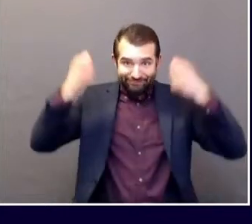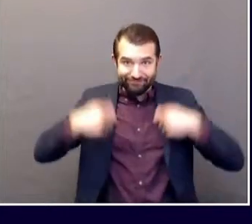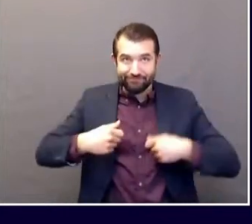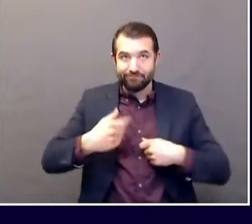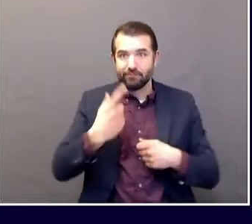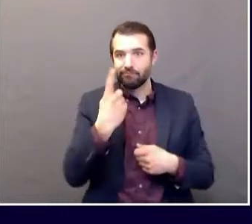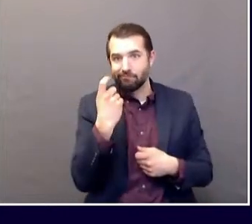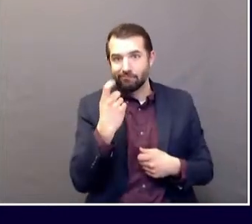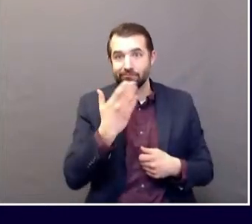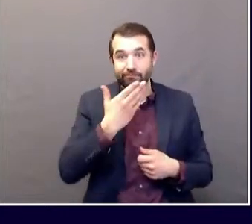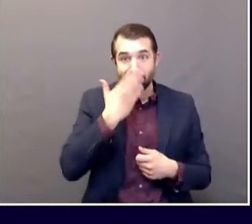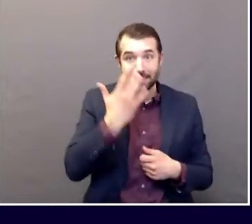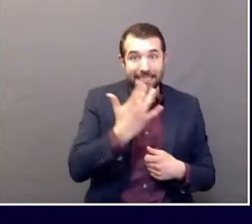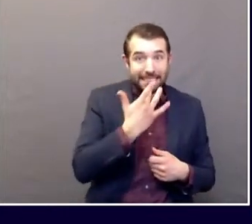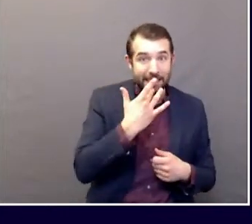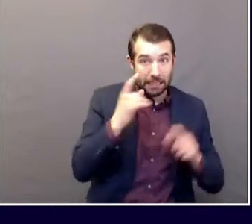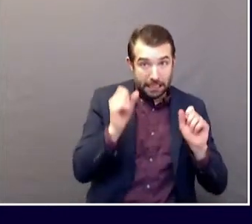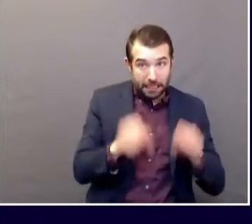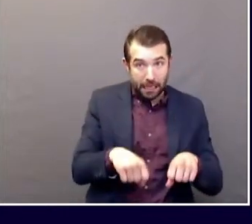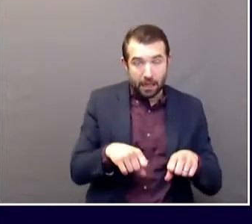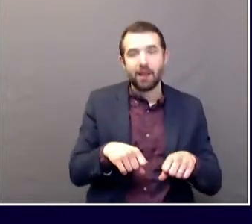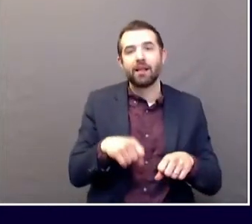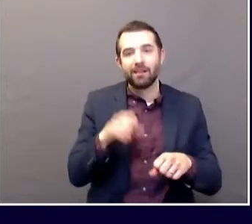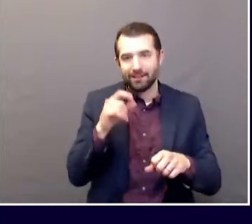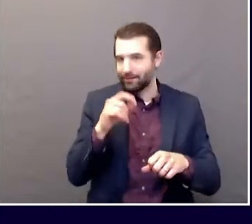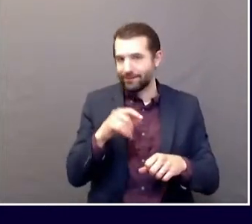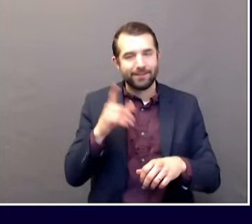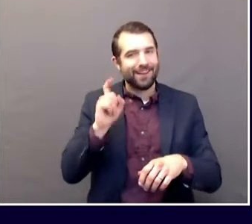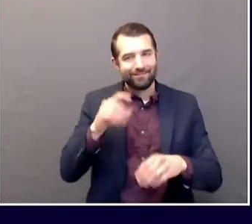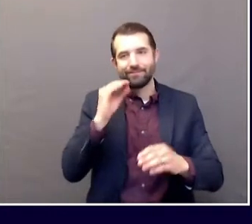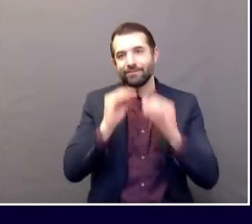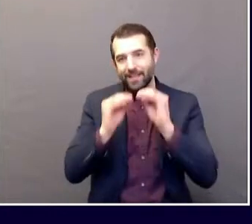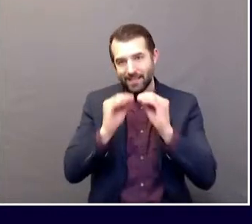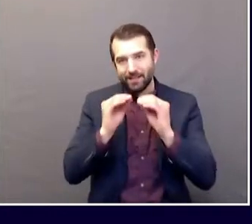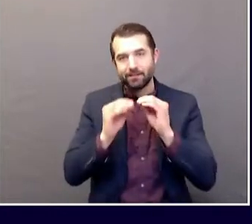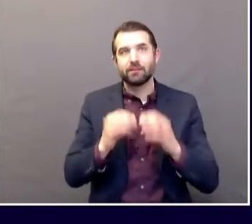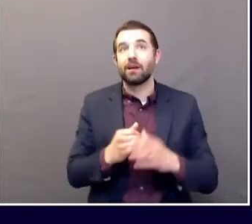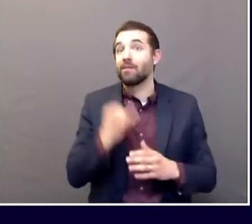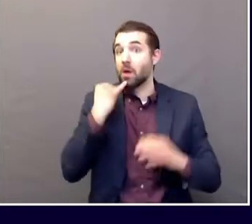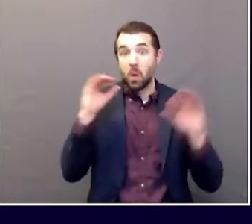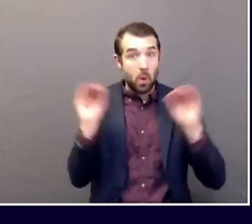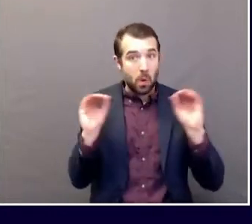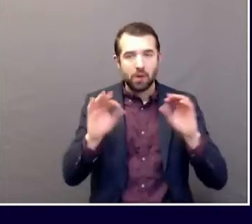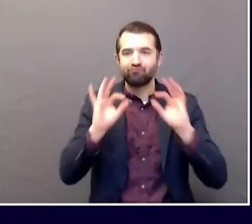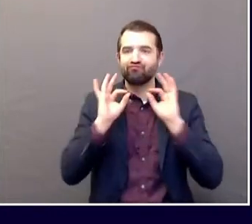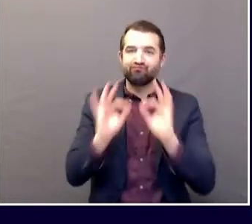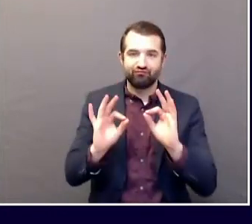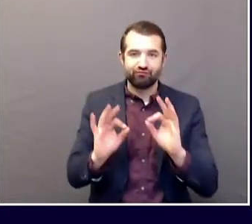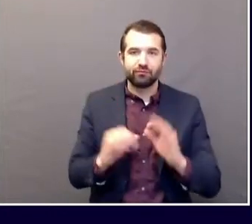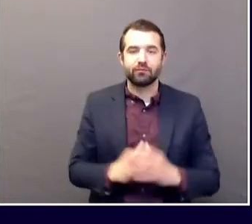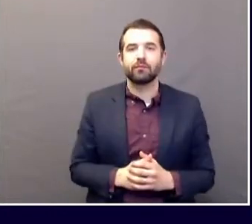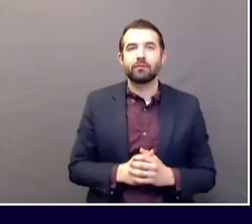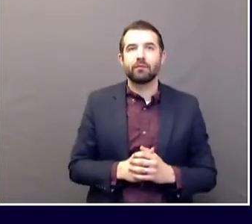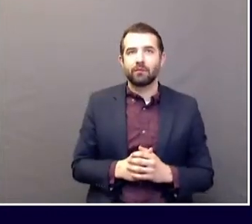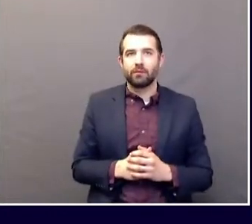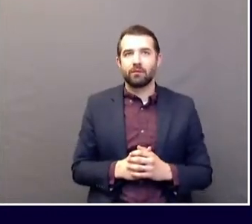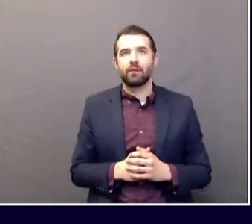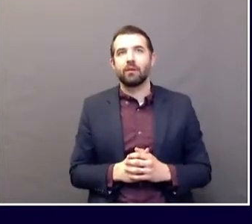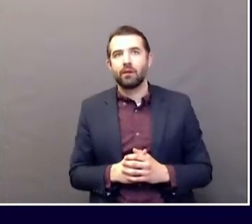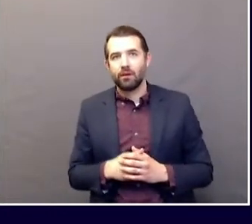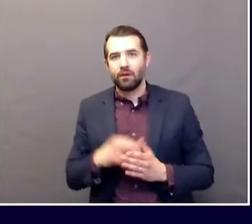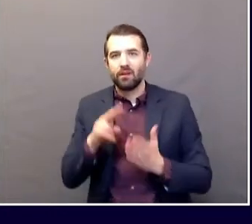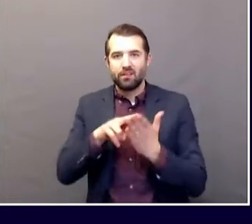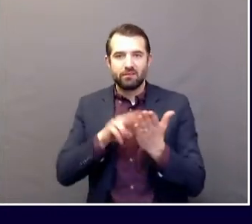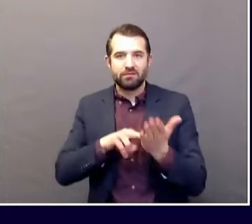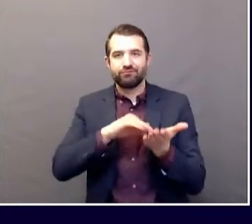could, then it failed. And that was it. There were no other discussions with that vendor. We did that in the situation of this vendor, and